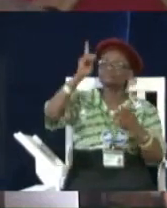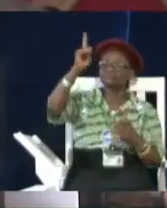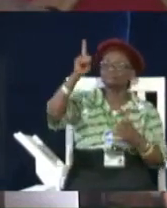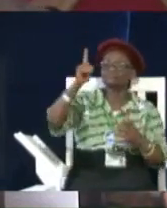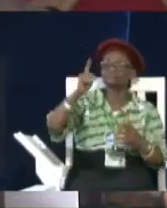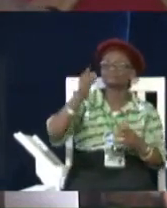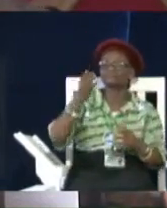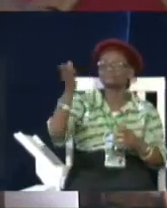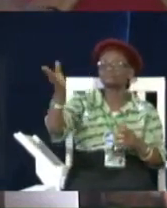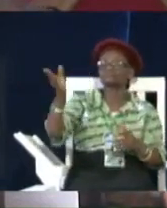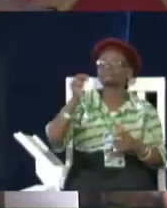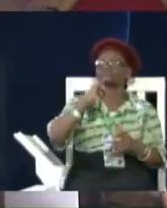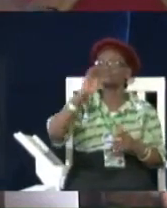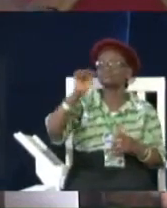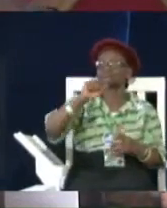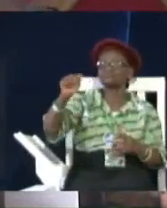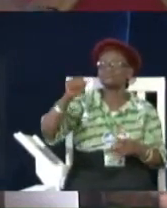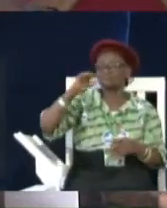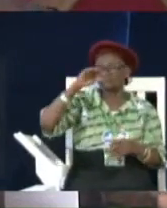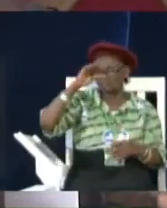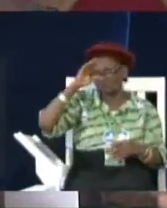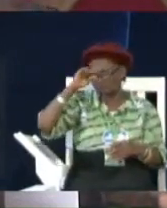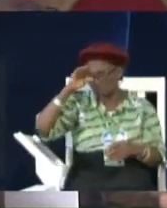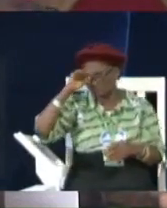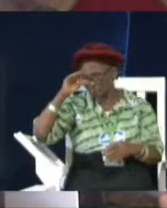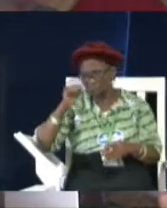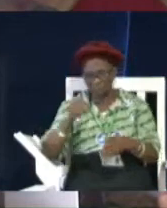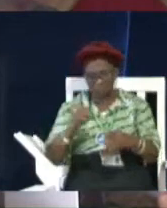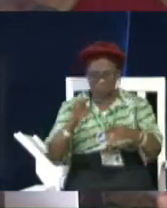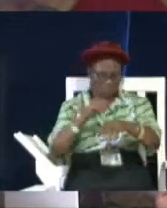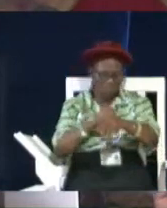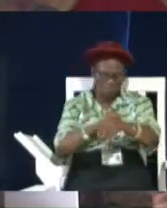there's a boil in your armpit.